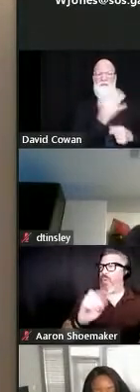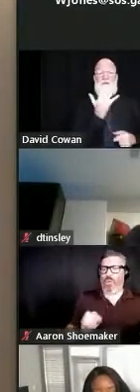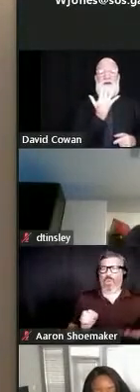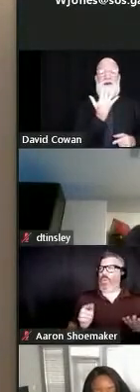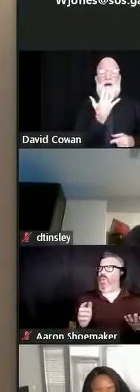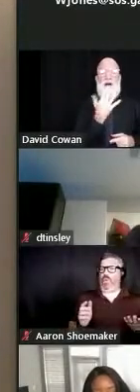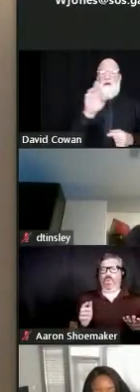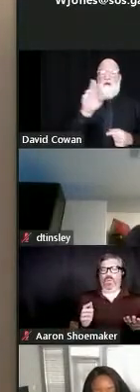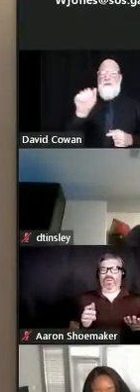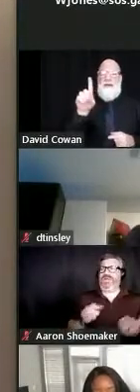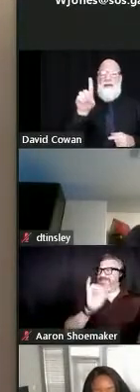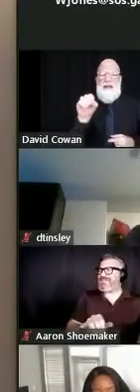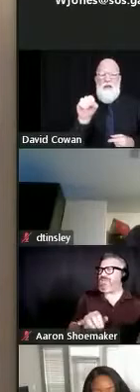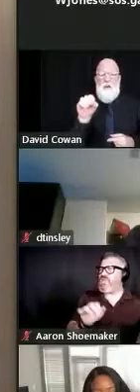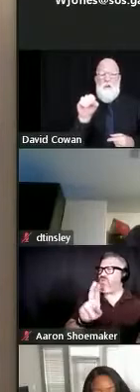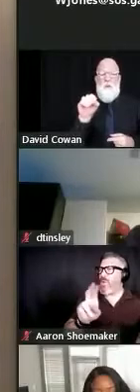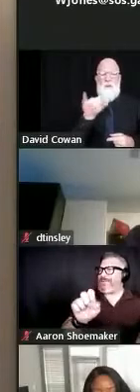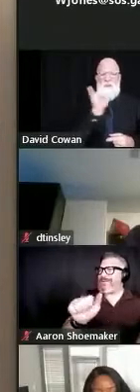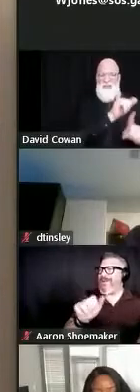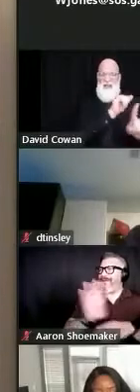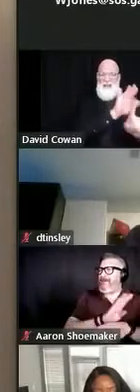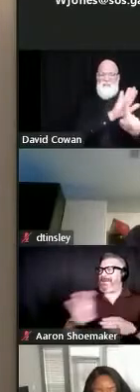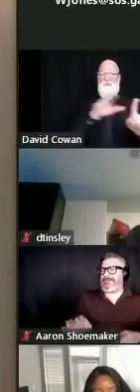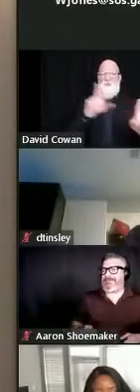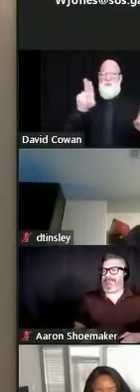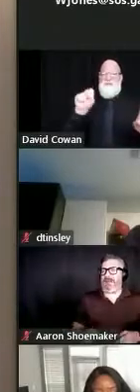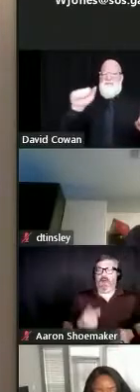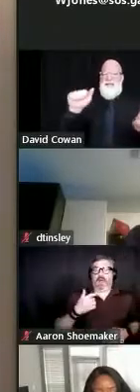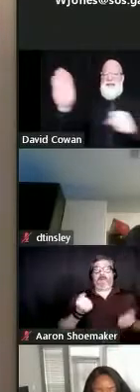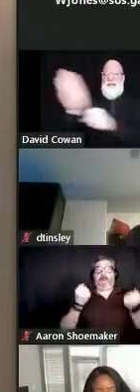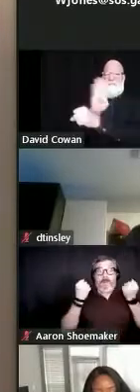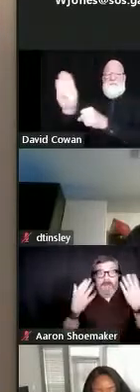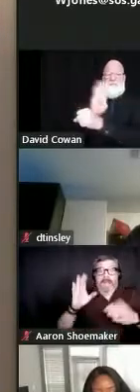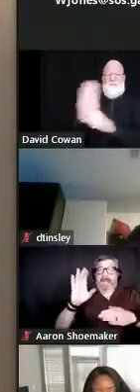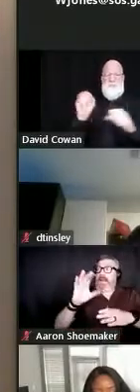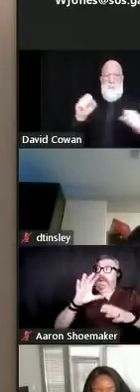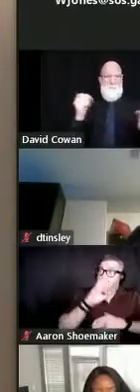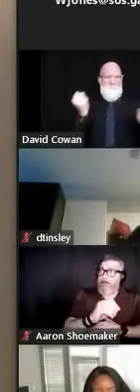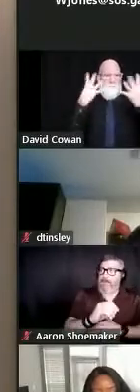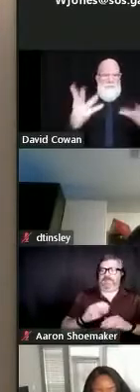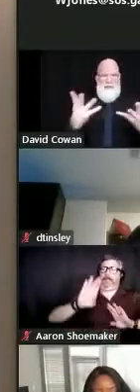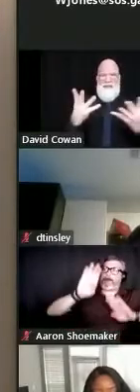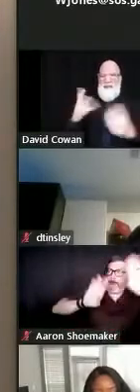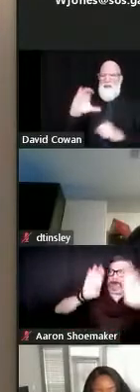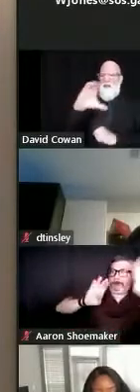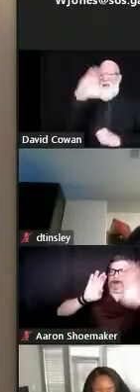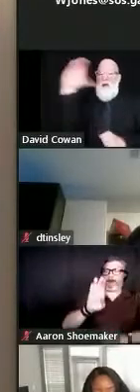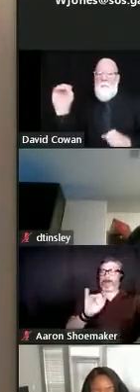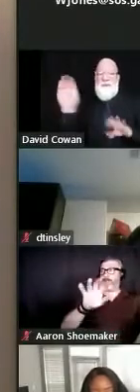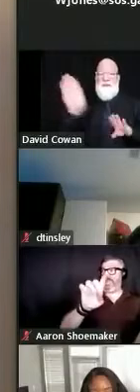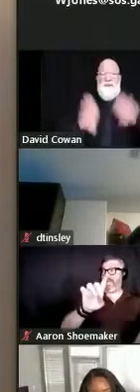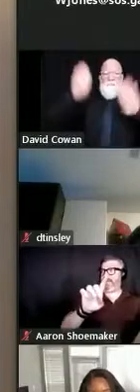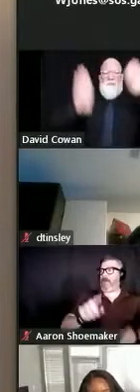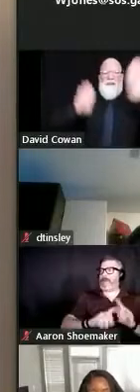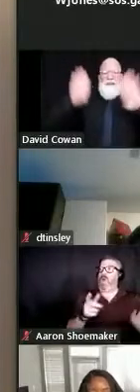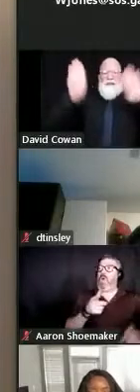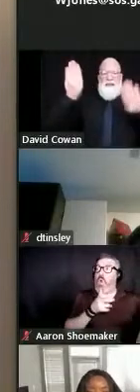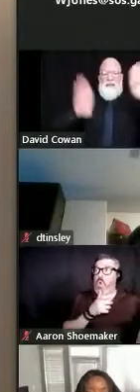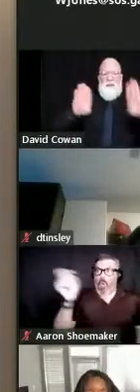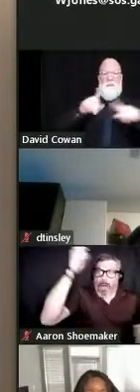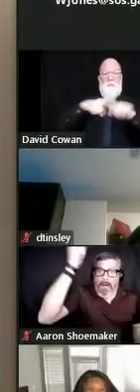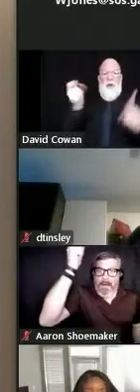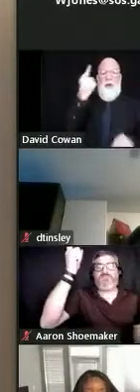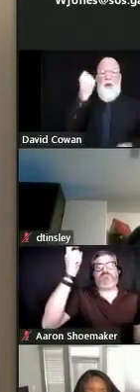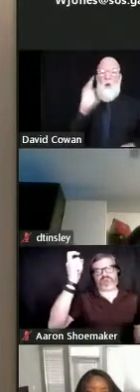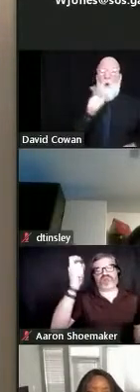their initial bid got their last and final offer best and final offer and the winner of that was Dominion we followed the department of